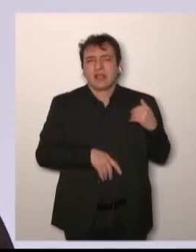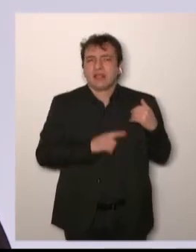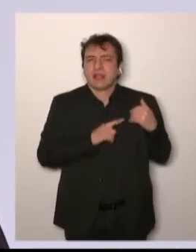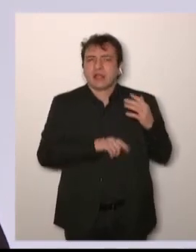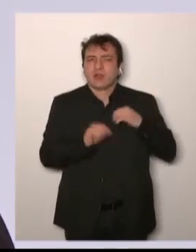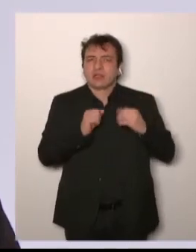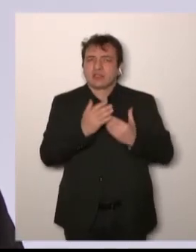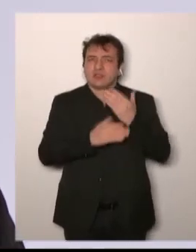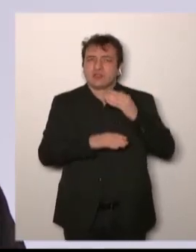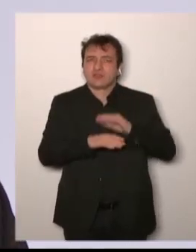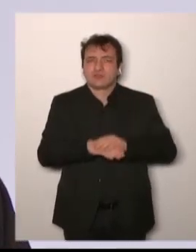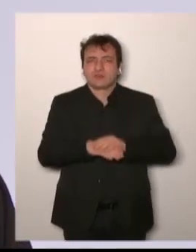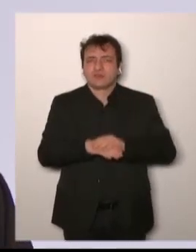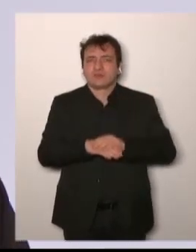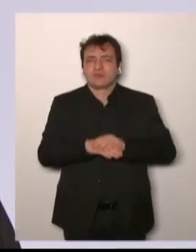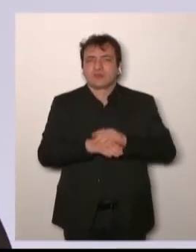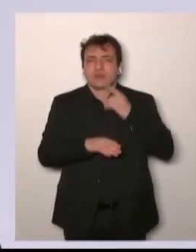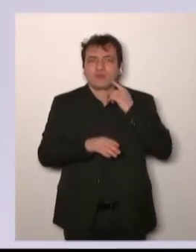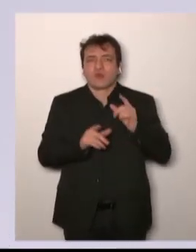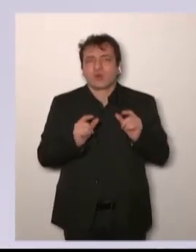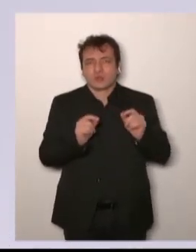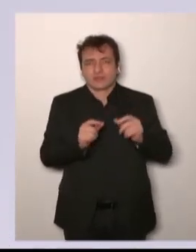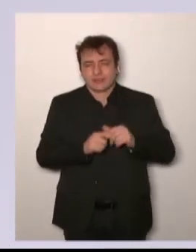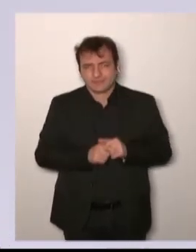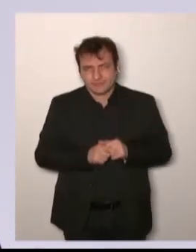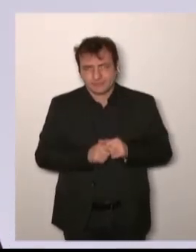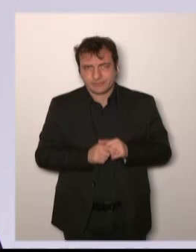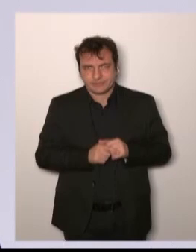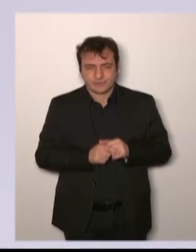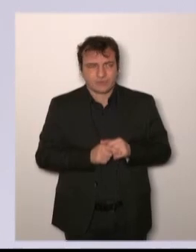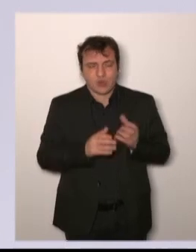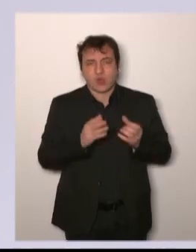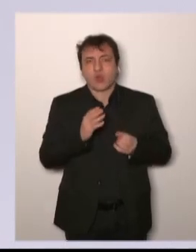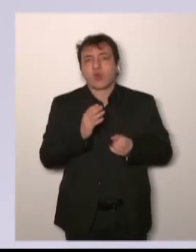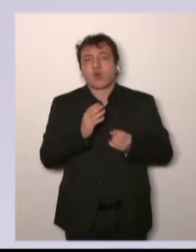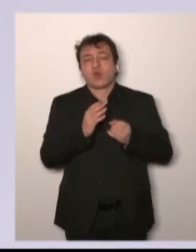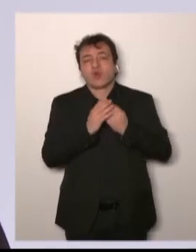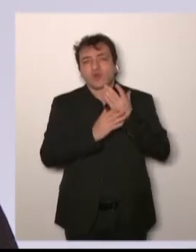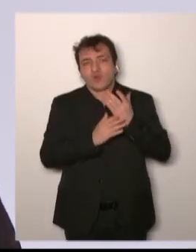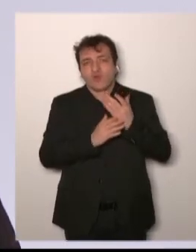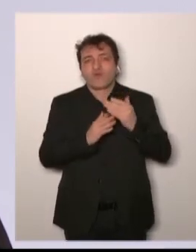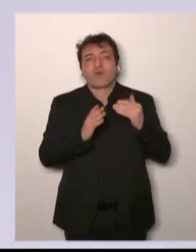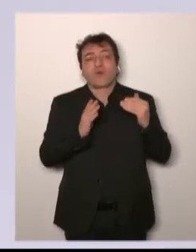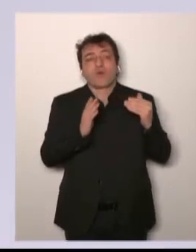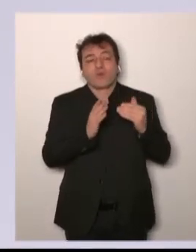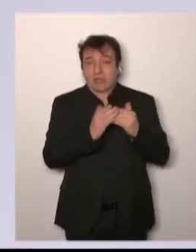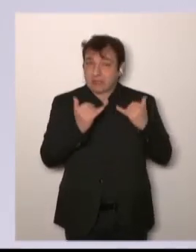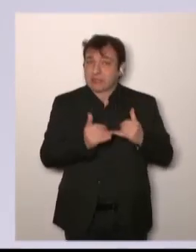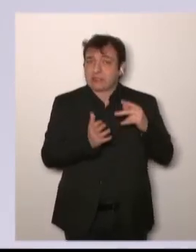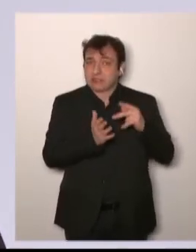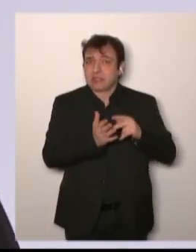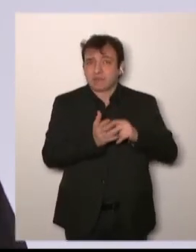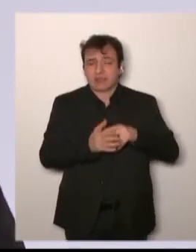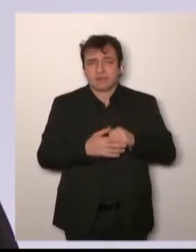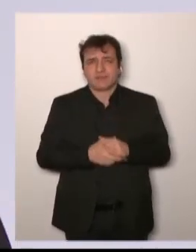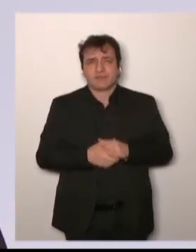Against Cancer for the new millennium, and it was here in Paris. Today also marks the first anniversary of